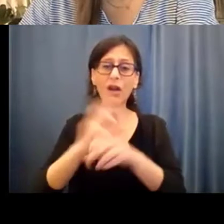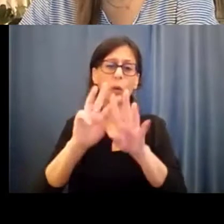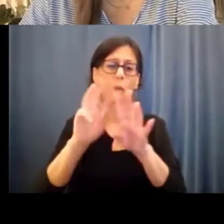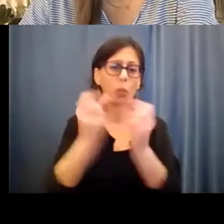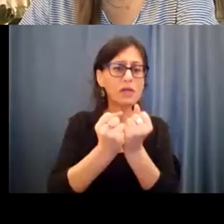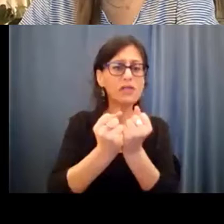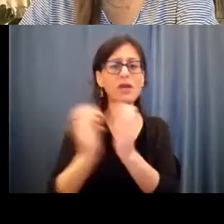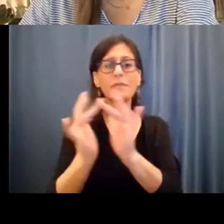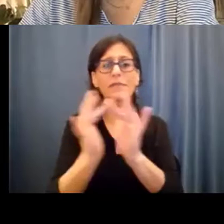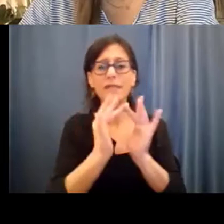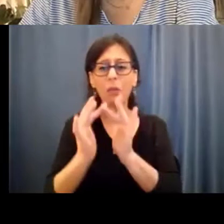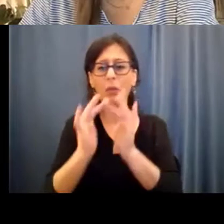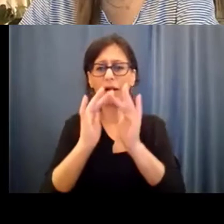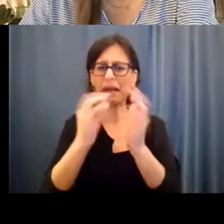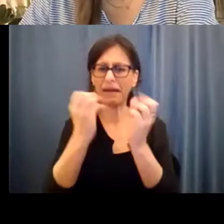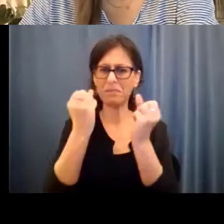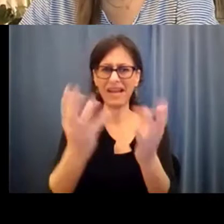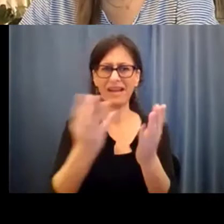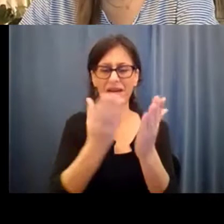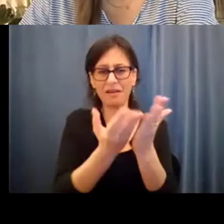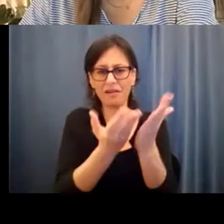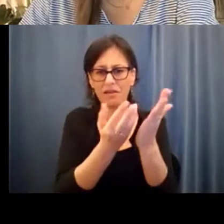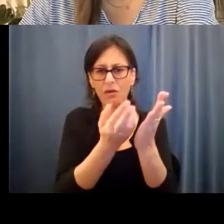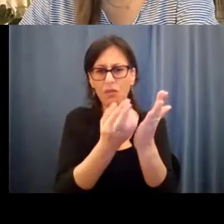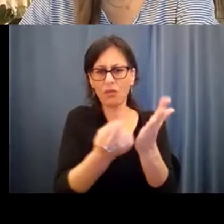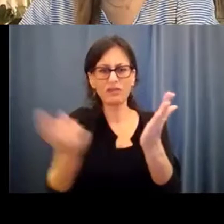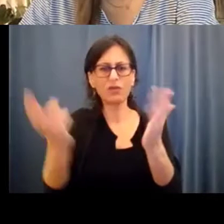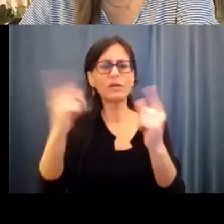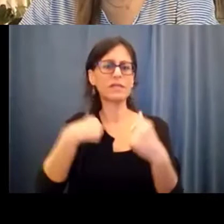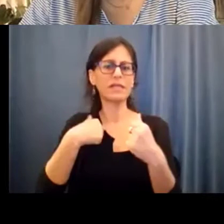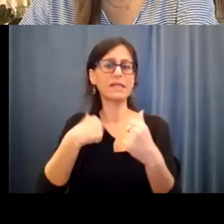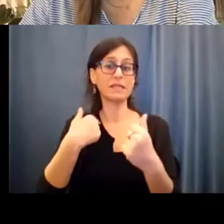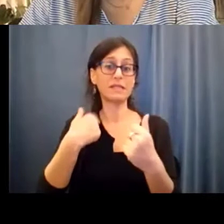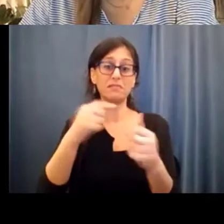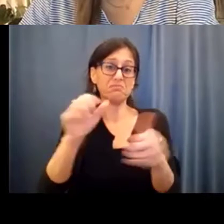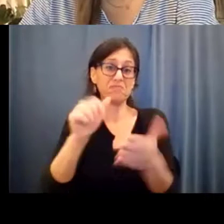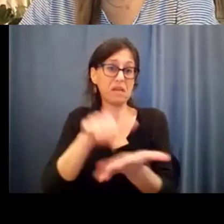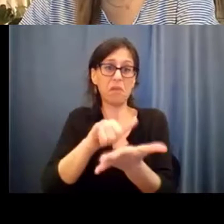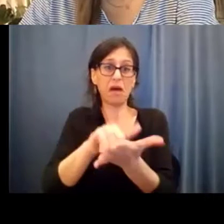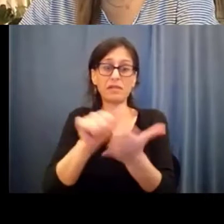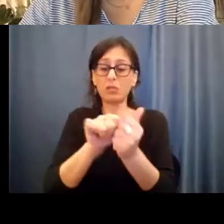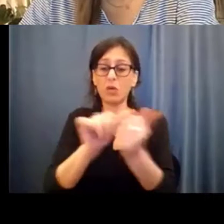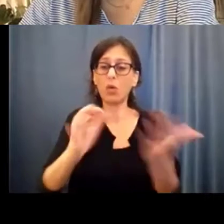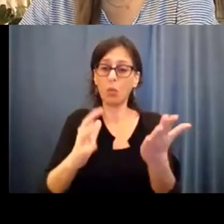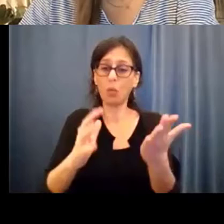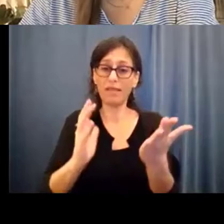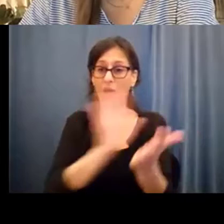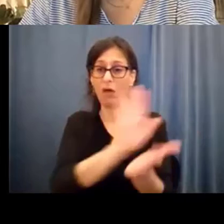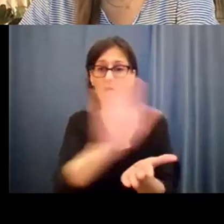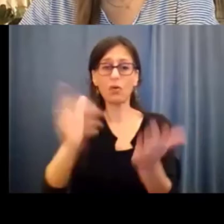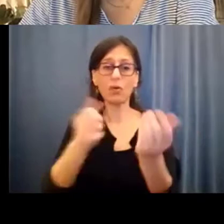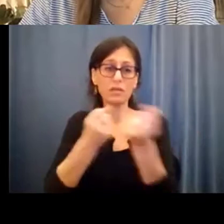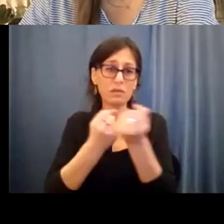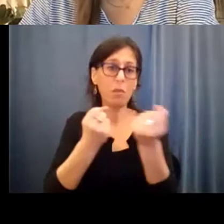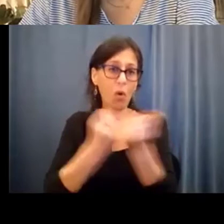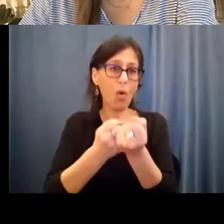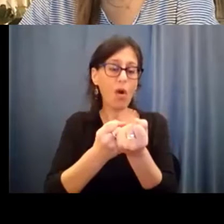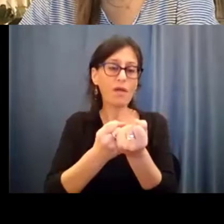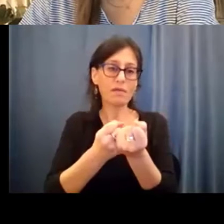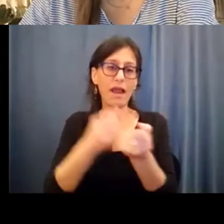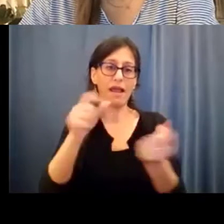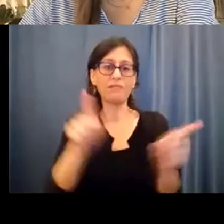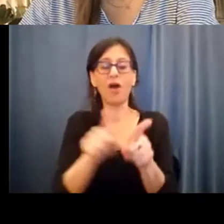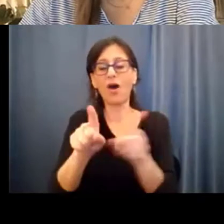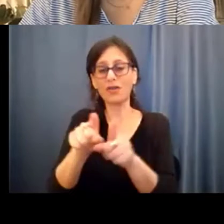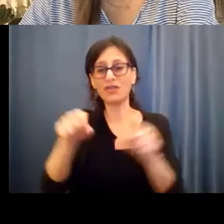opportunities, and that would not be possible without the support we receive. And again, a lot of that support is also